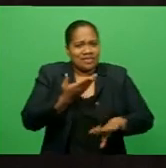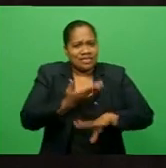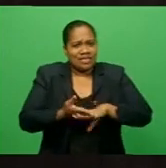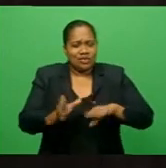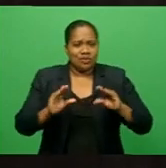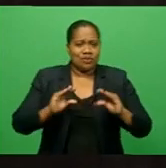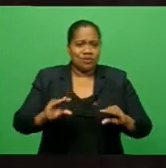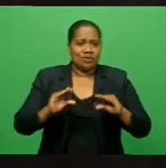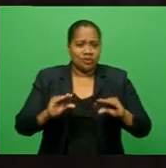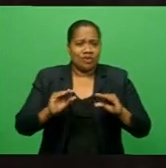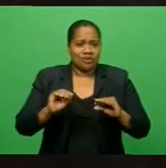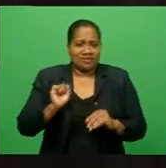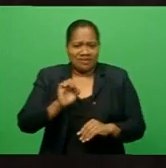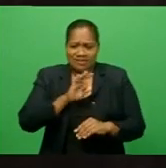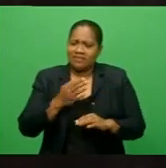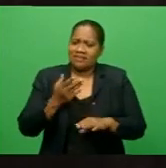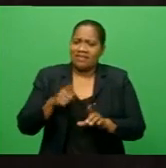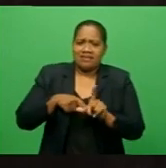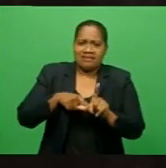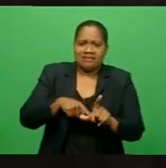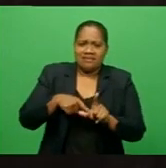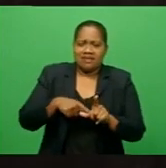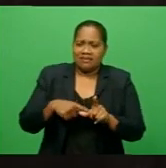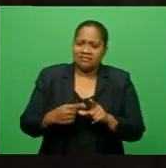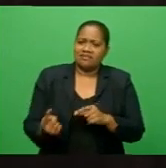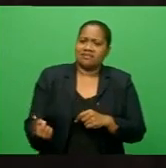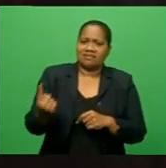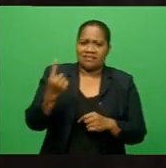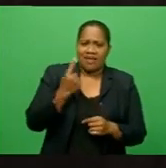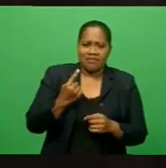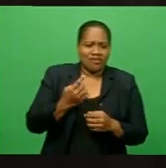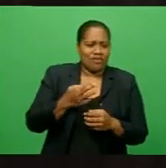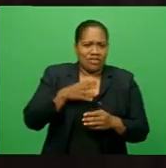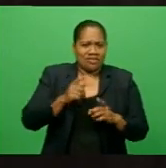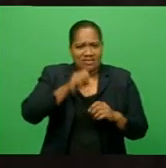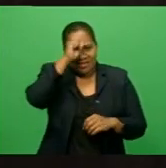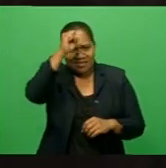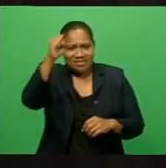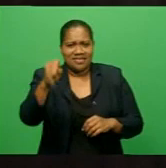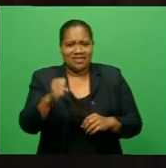the younger players coming through, the senior players. So it's